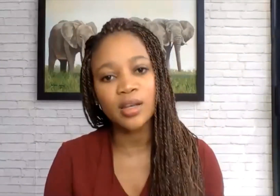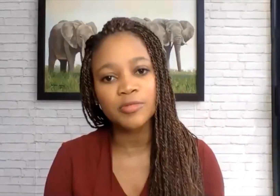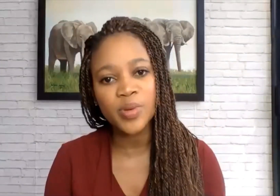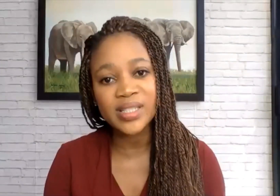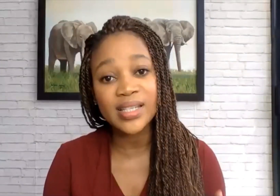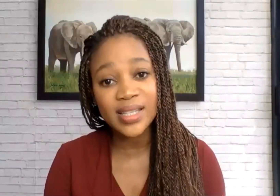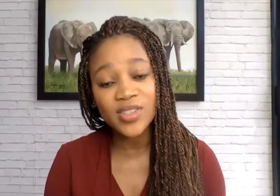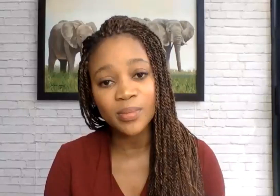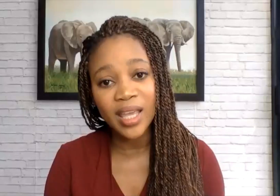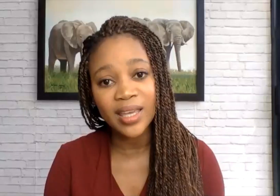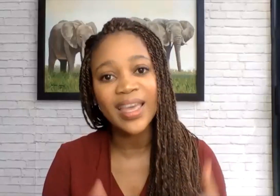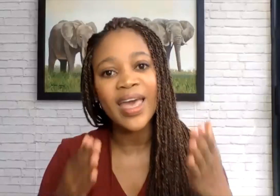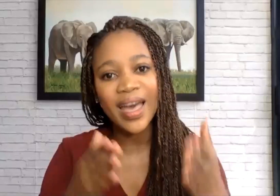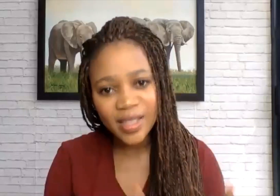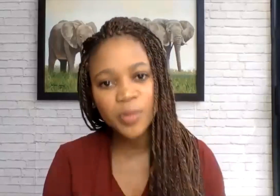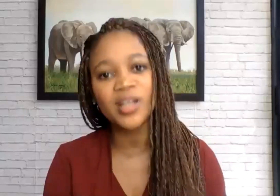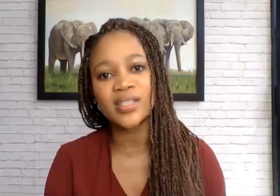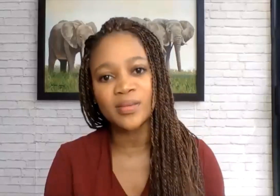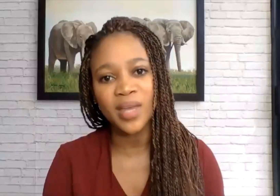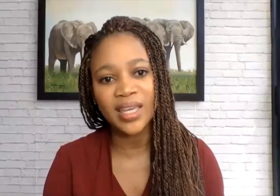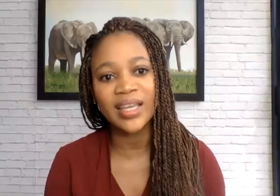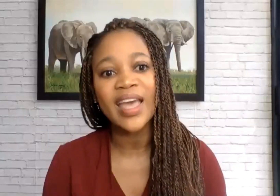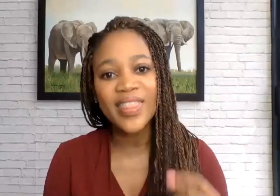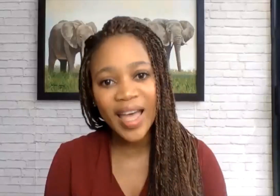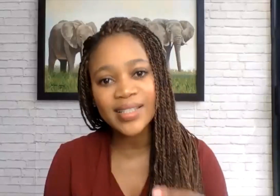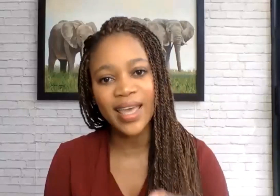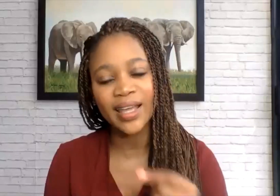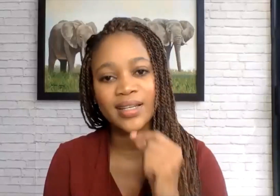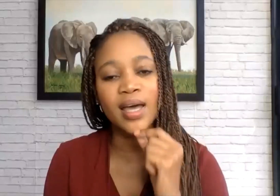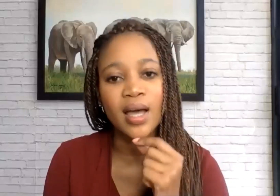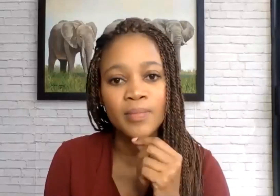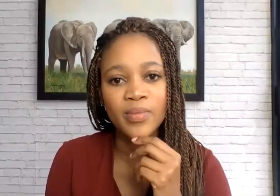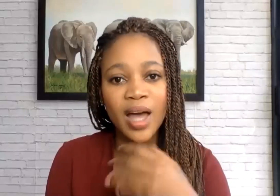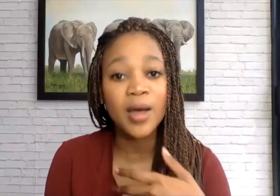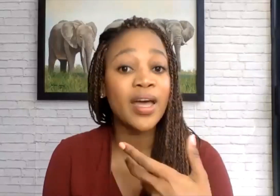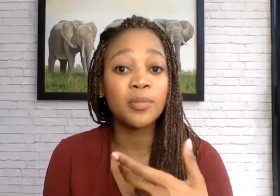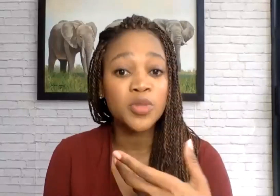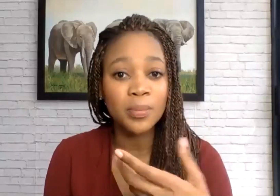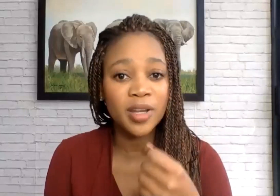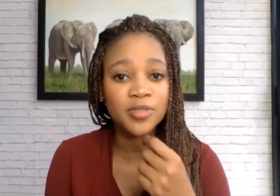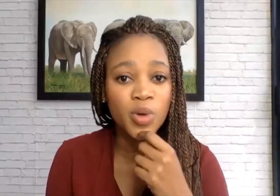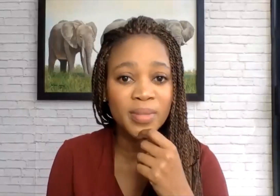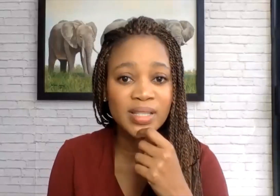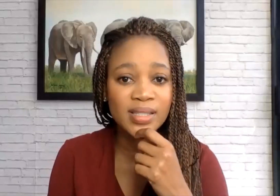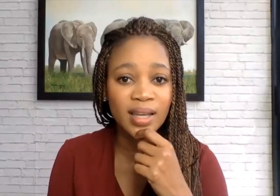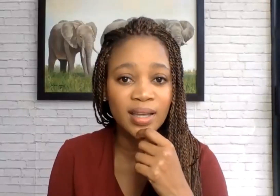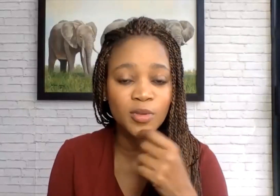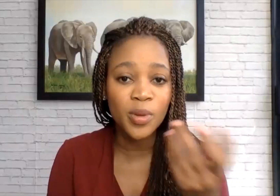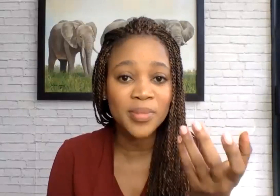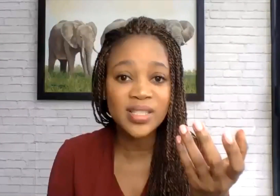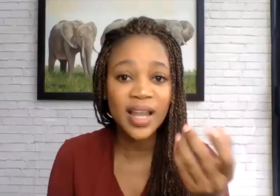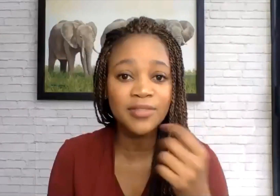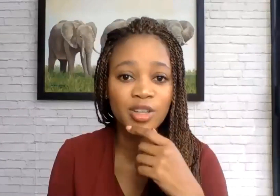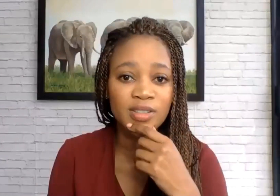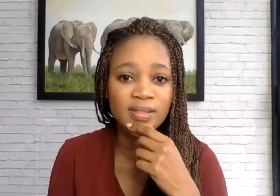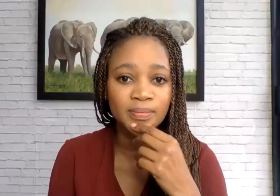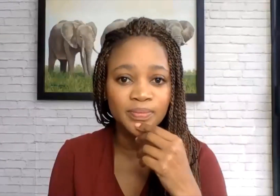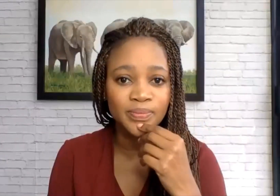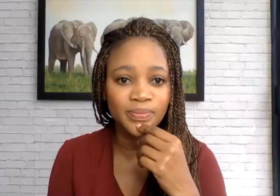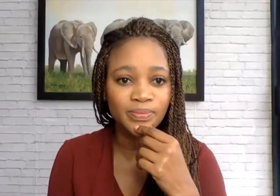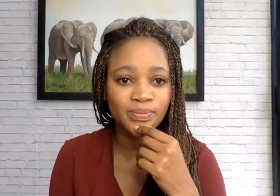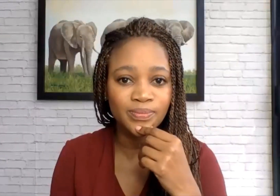can influence decision-making and policy-making that can help to uplift women's